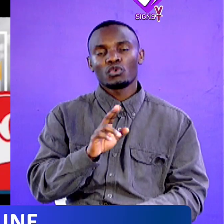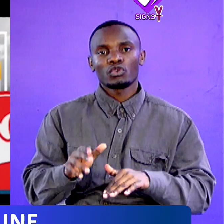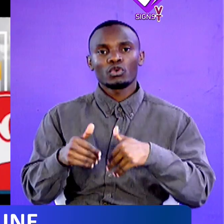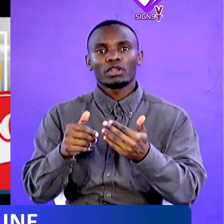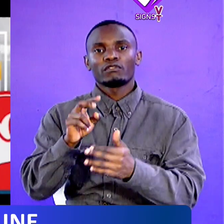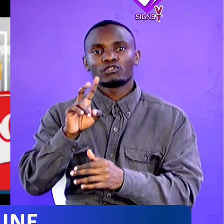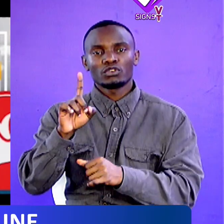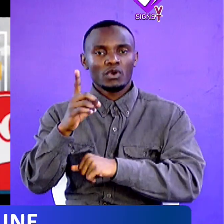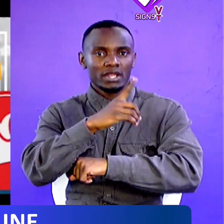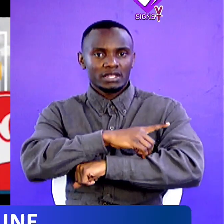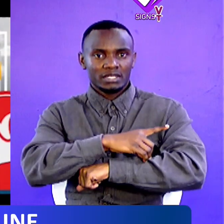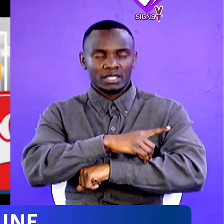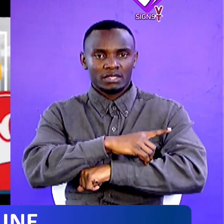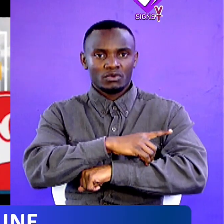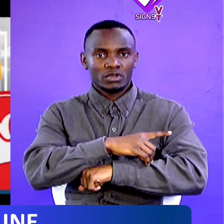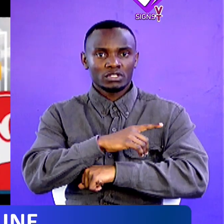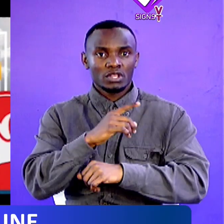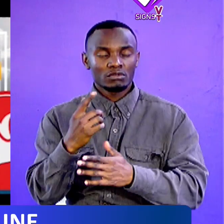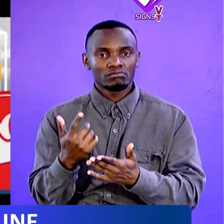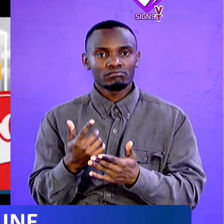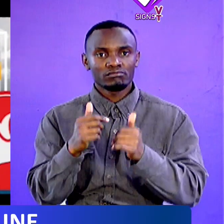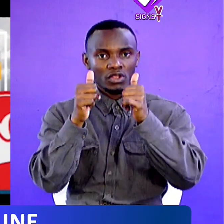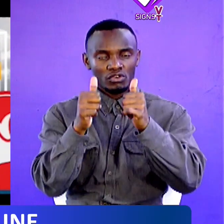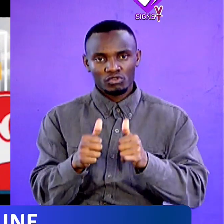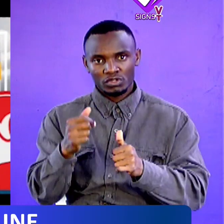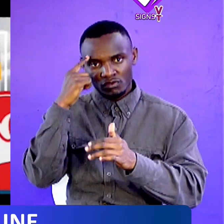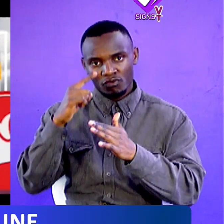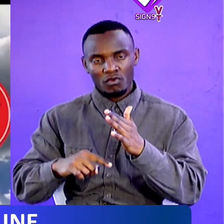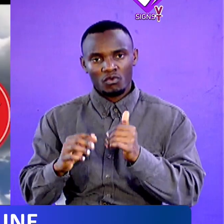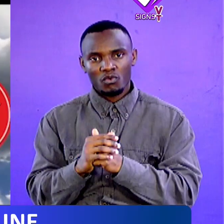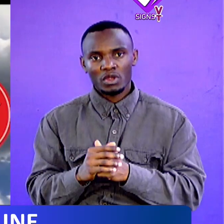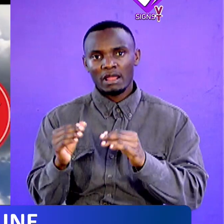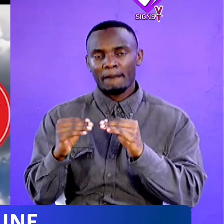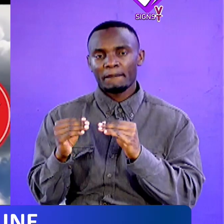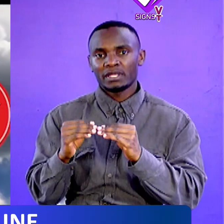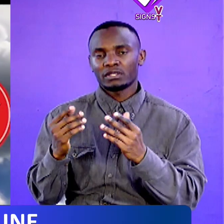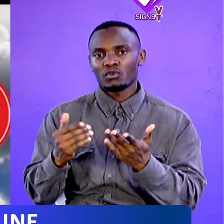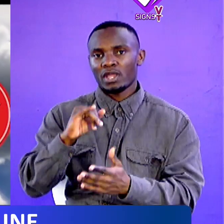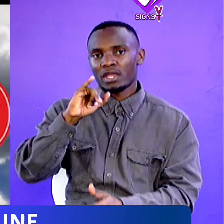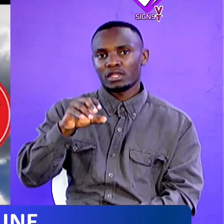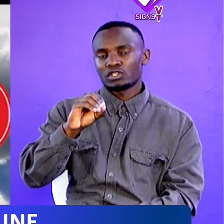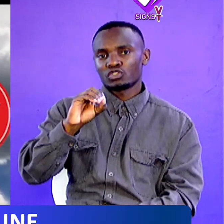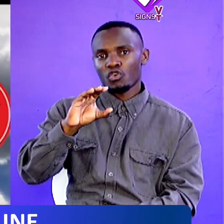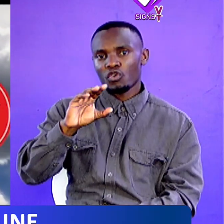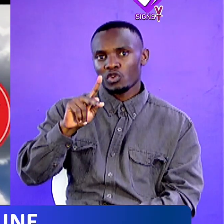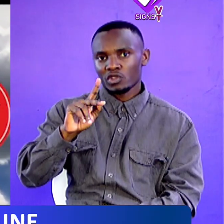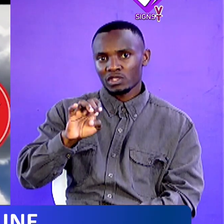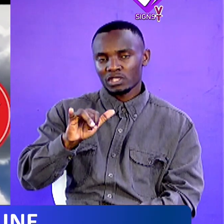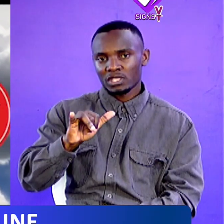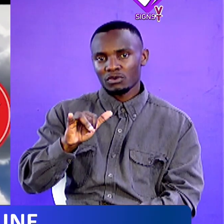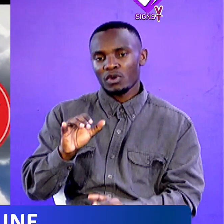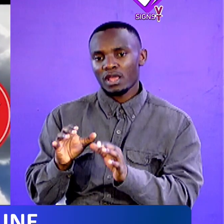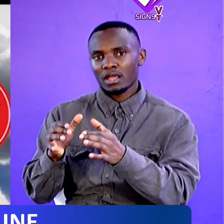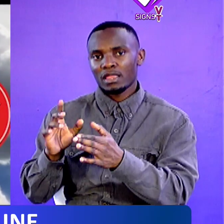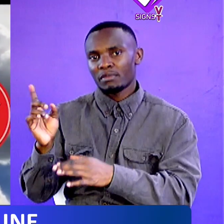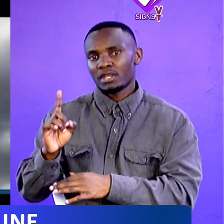notice for a special national delegates convention to be held at the Jockey Club, Nairobi, Kenya. Here are